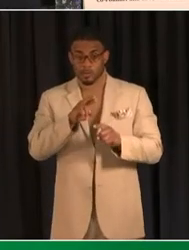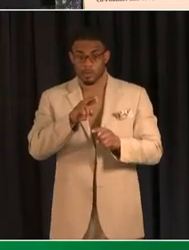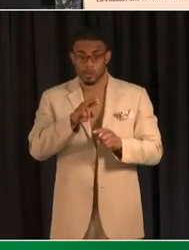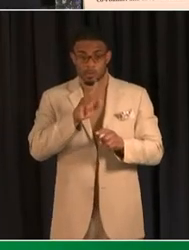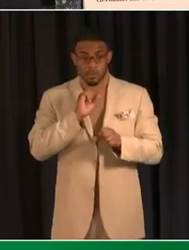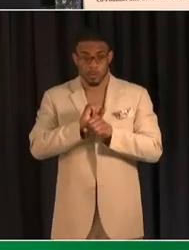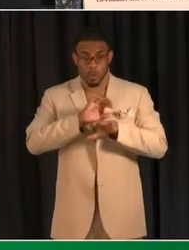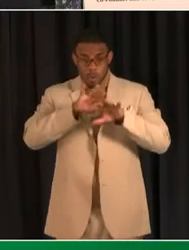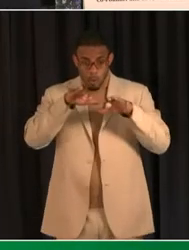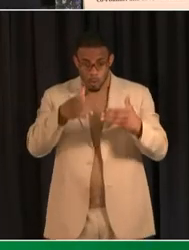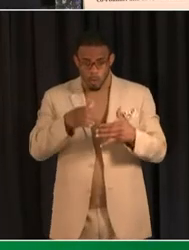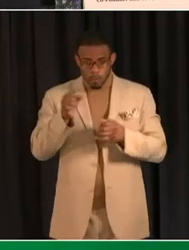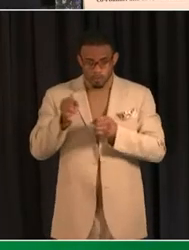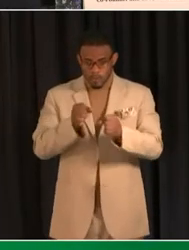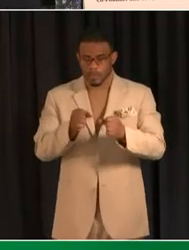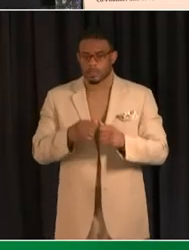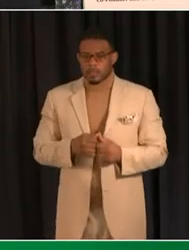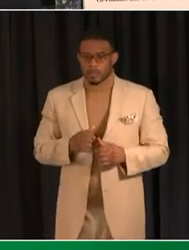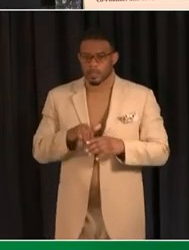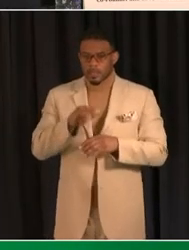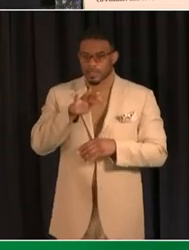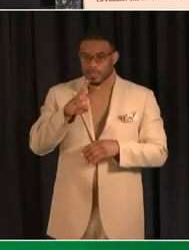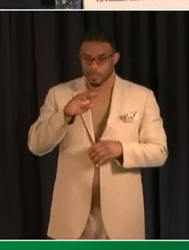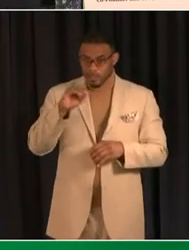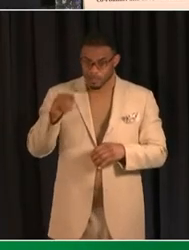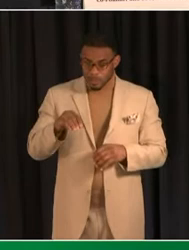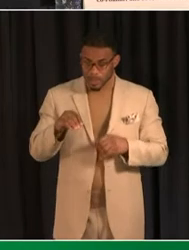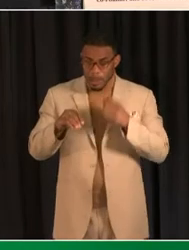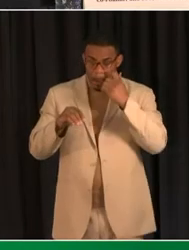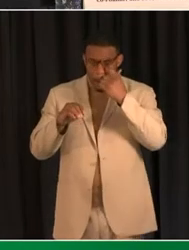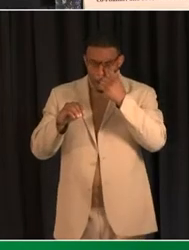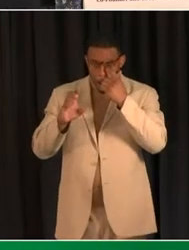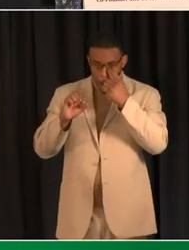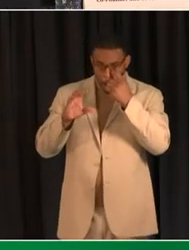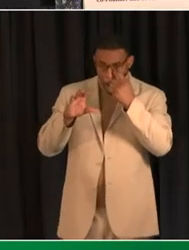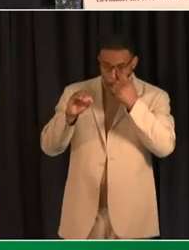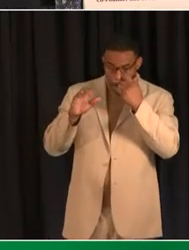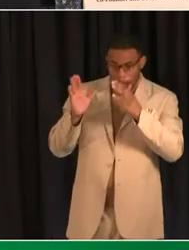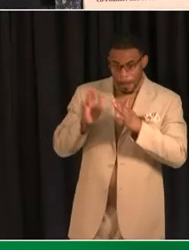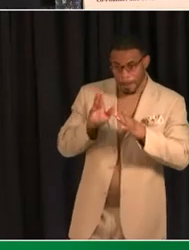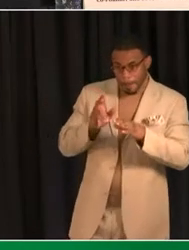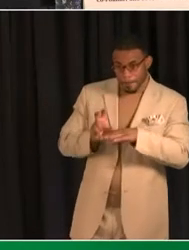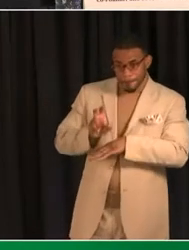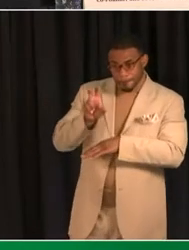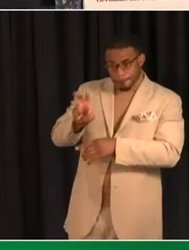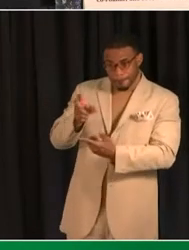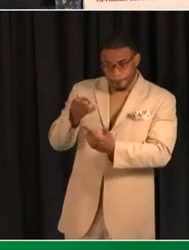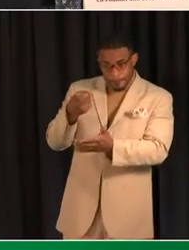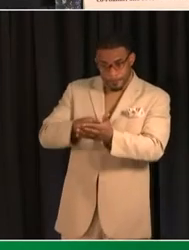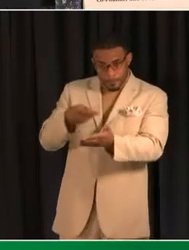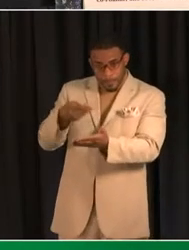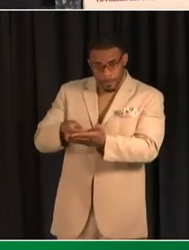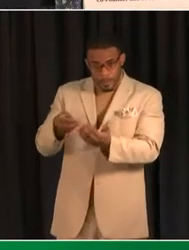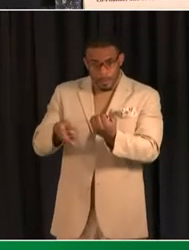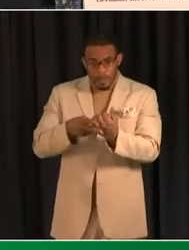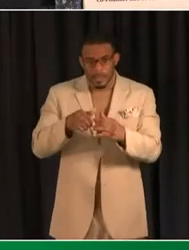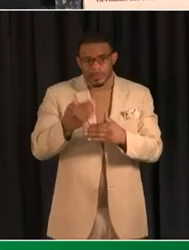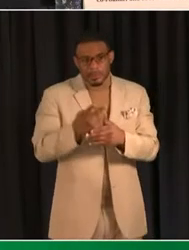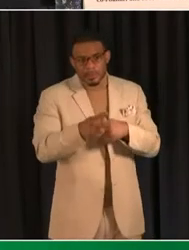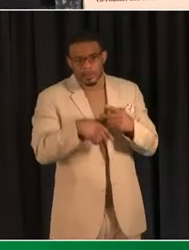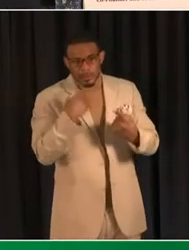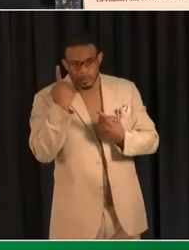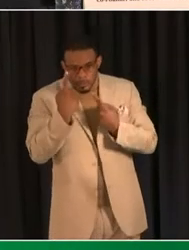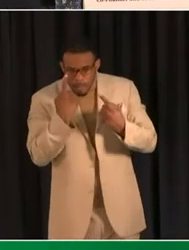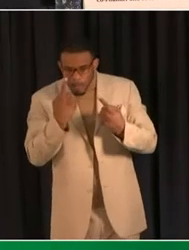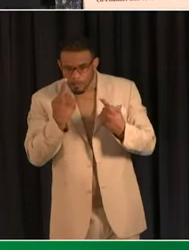changes to their overall real estate strategy. And 56% of companies plan to reinvest those cost savings into